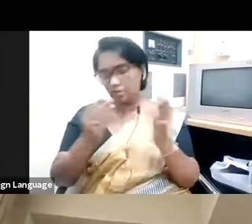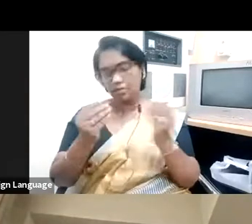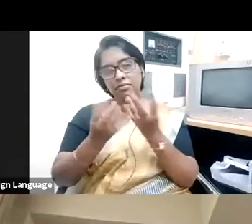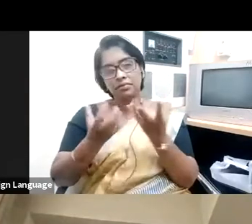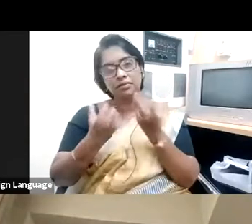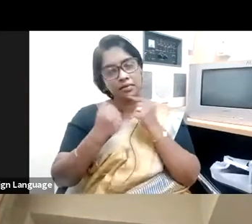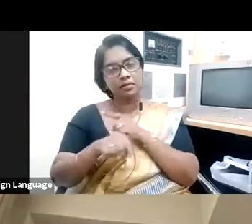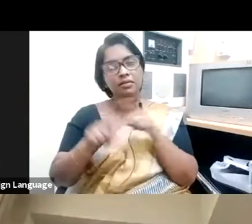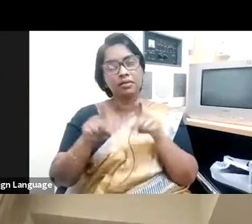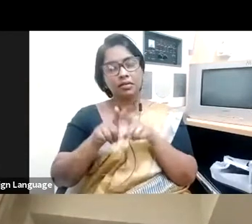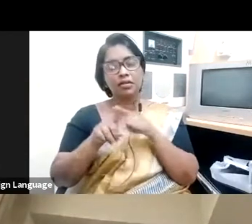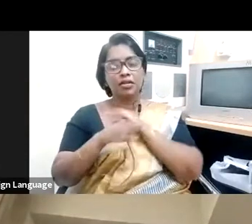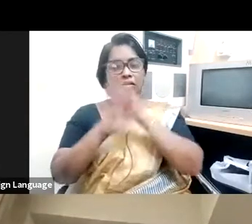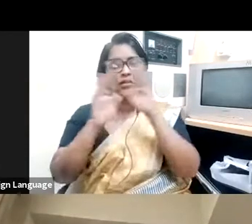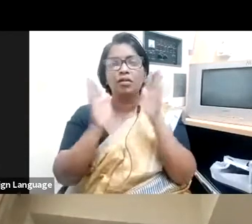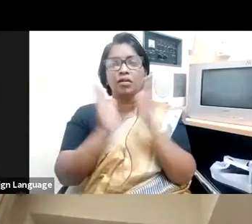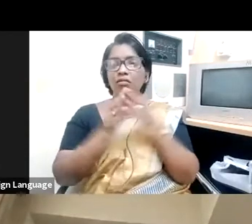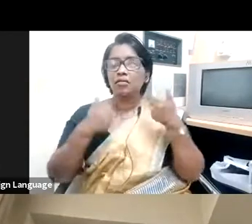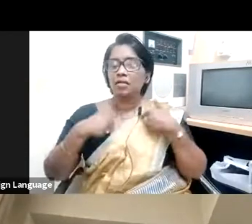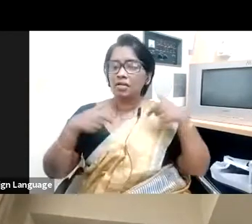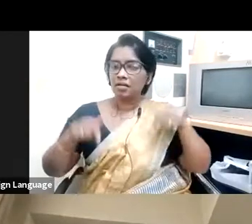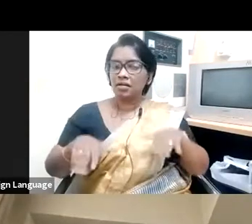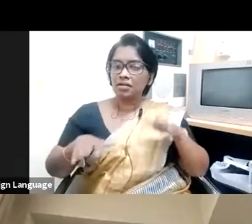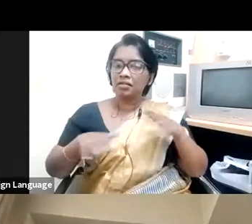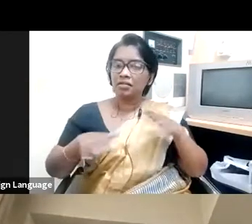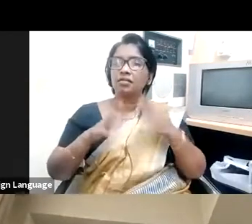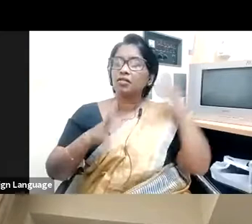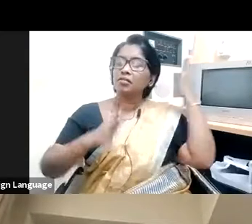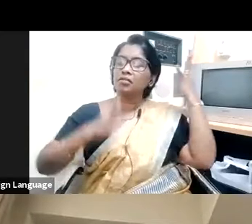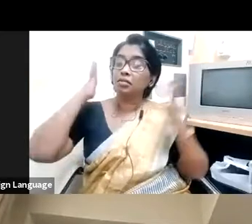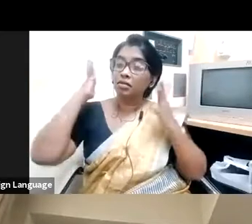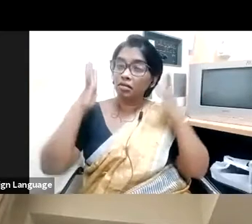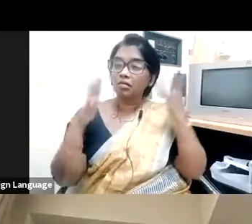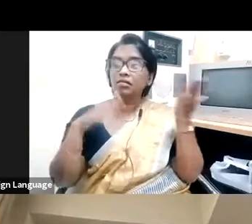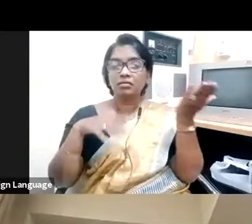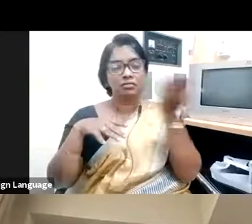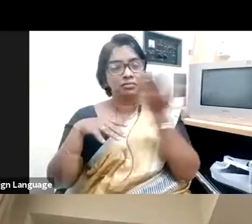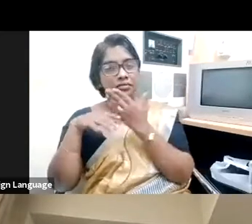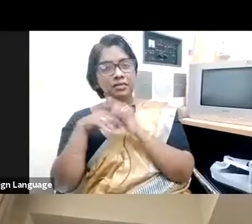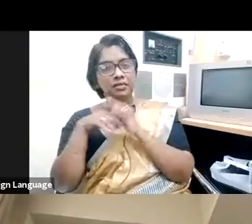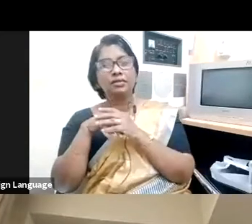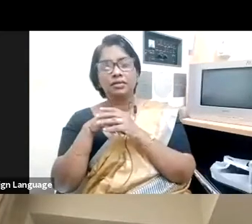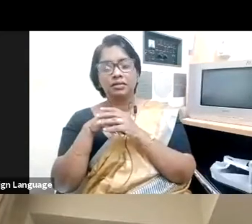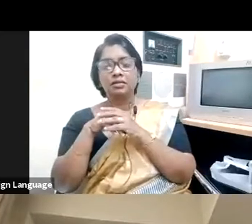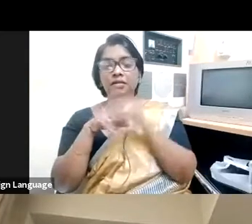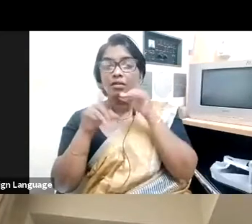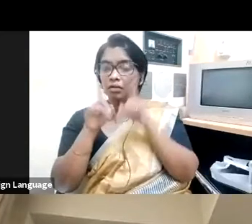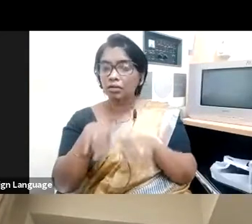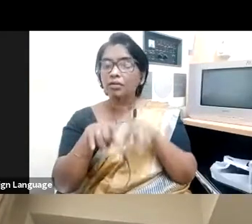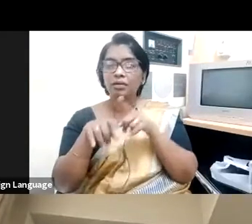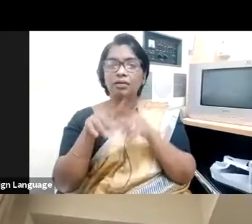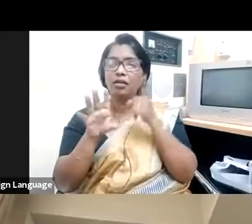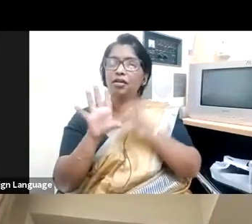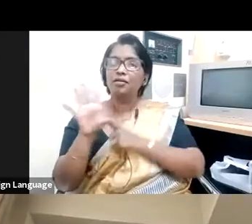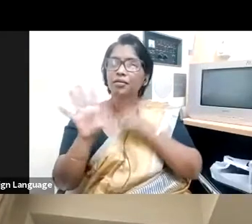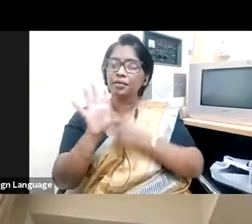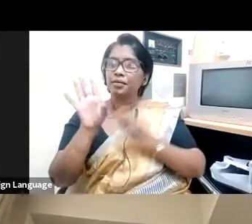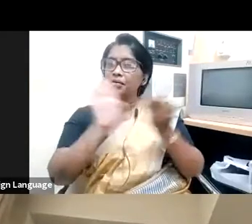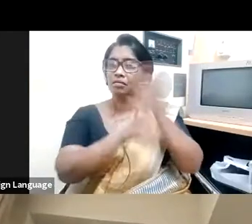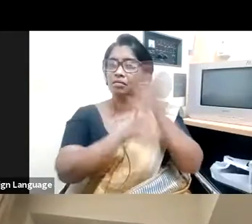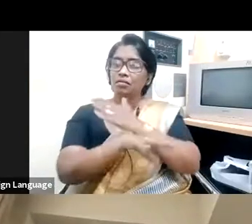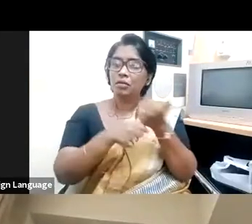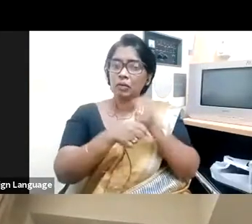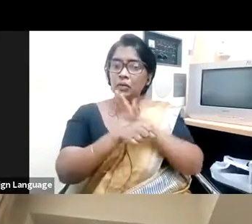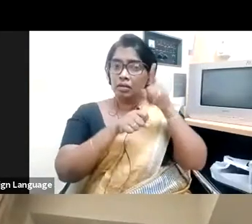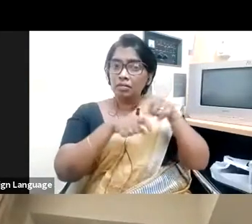now from across the globe, we would not have thought that that was possible 2 years ago, right? We would not have bothered. And we have Joe here to